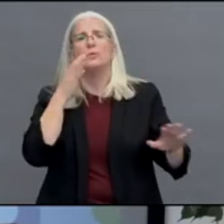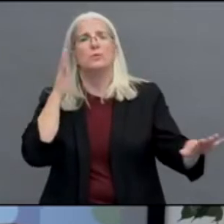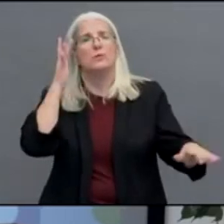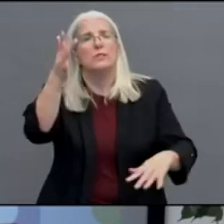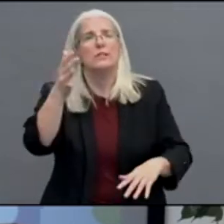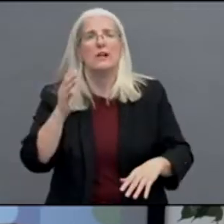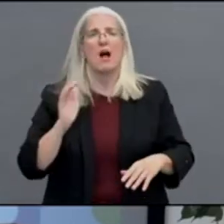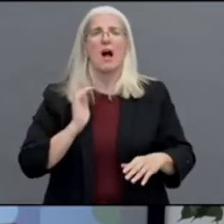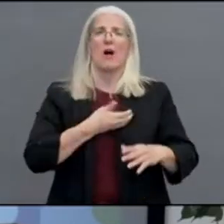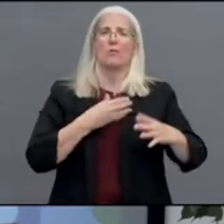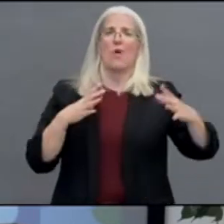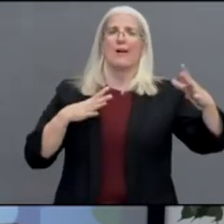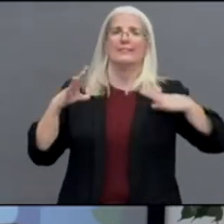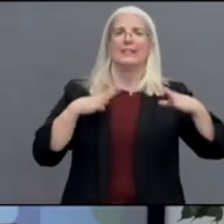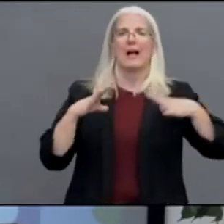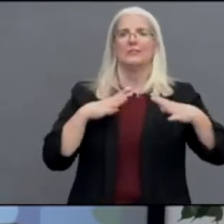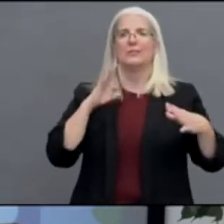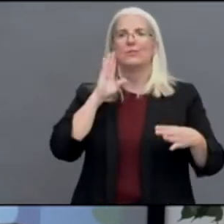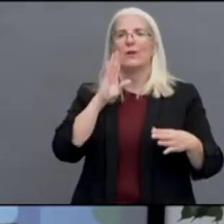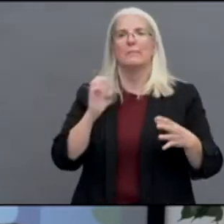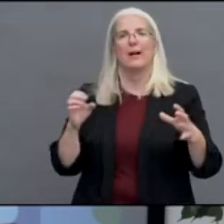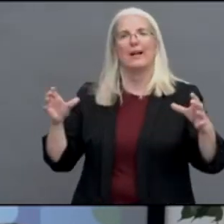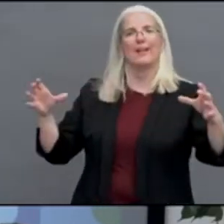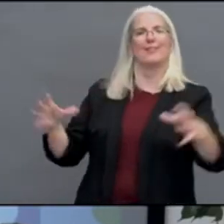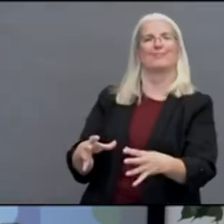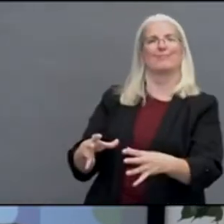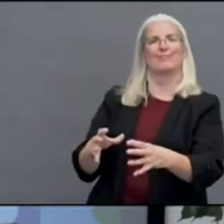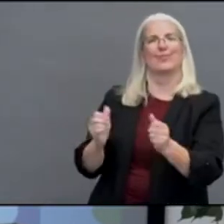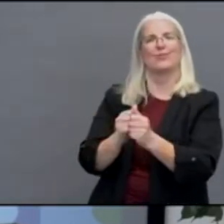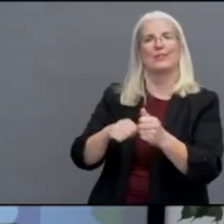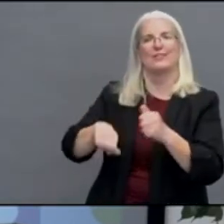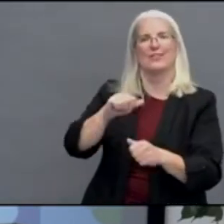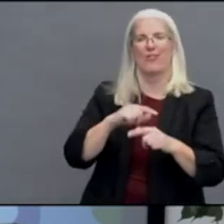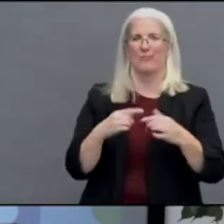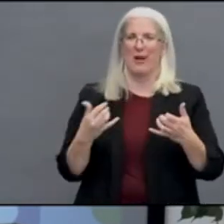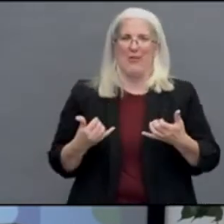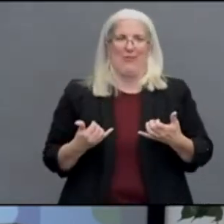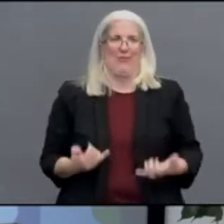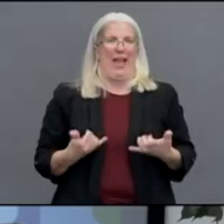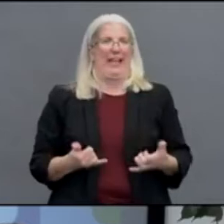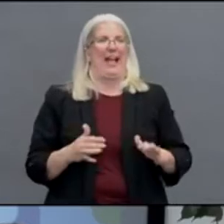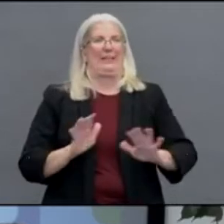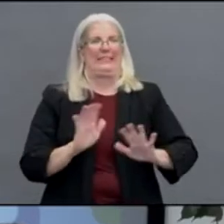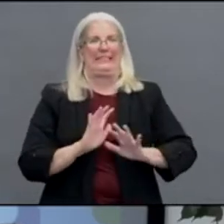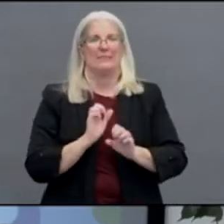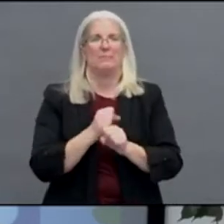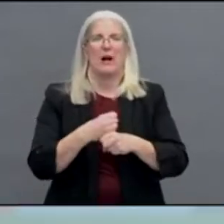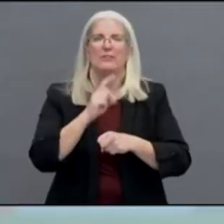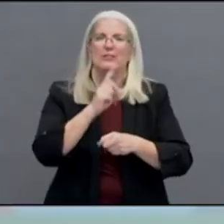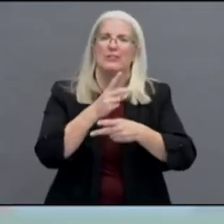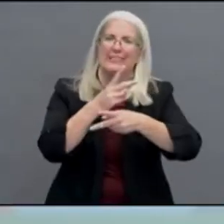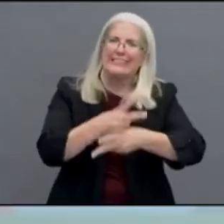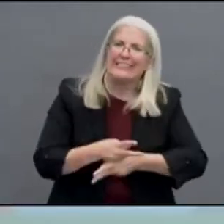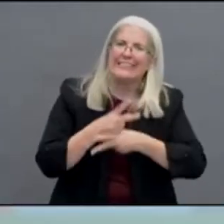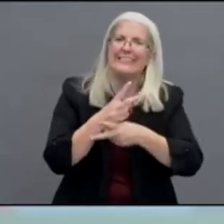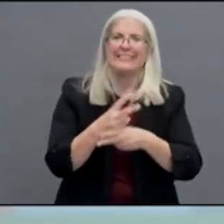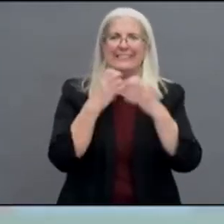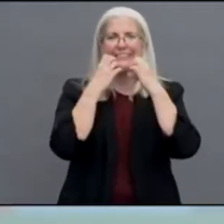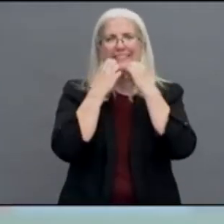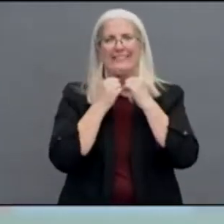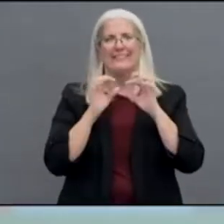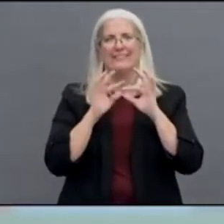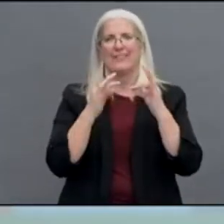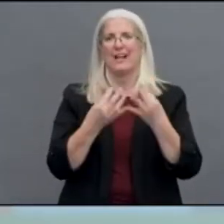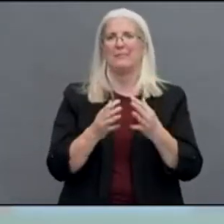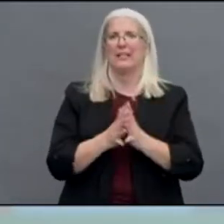But for this year, at least, to make sure that we're taking all the precautionary measures. Also, utilizing our tools, the tools